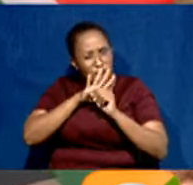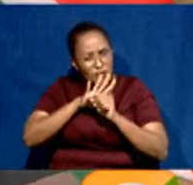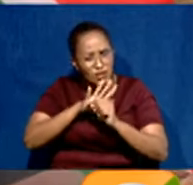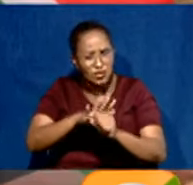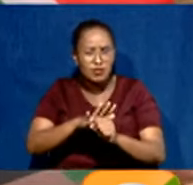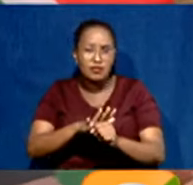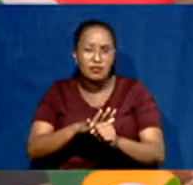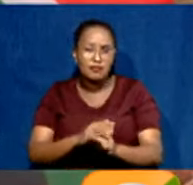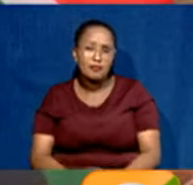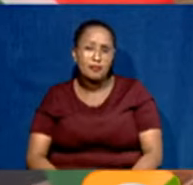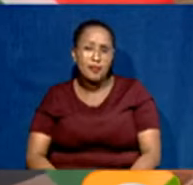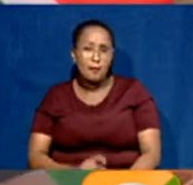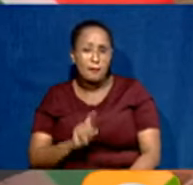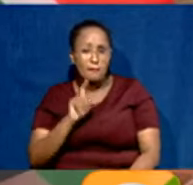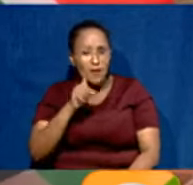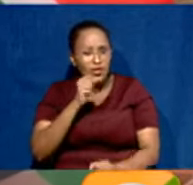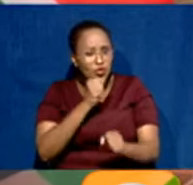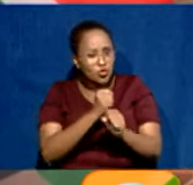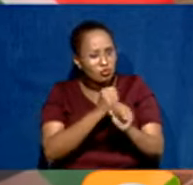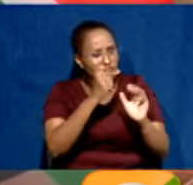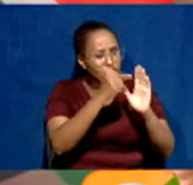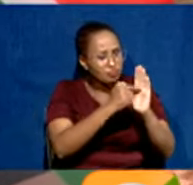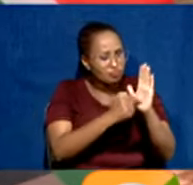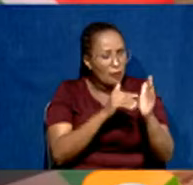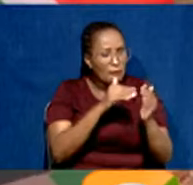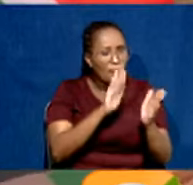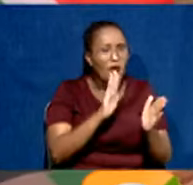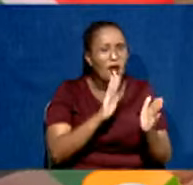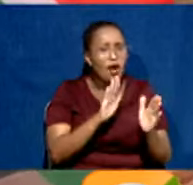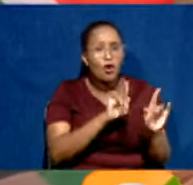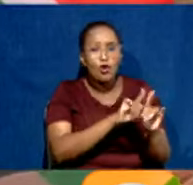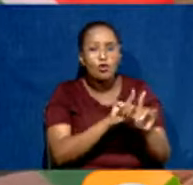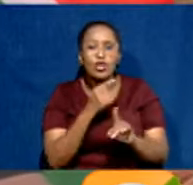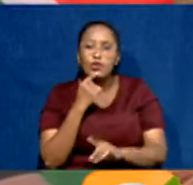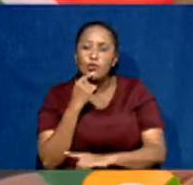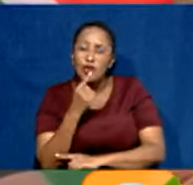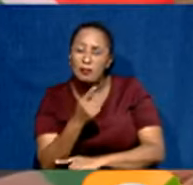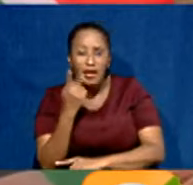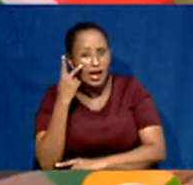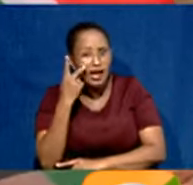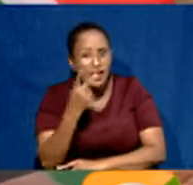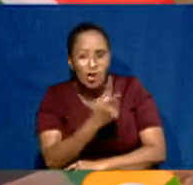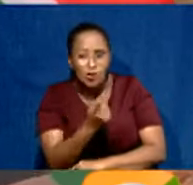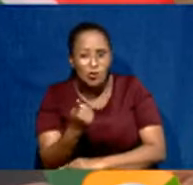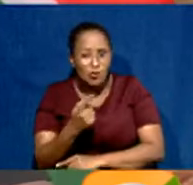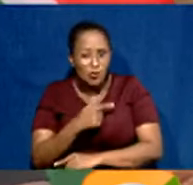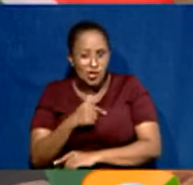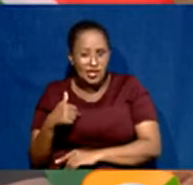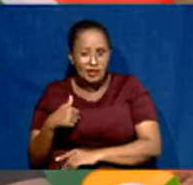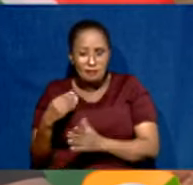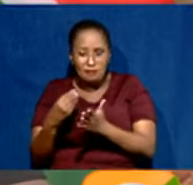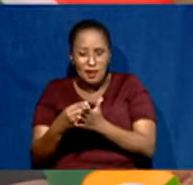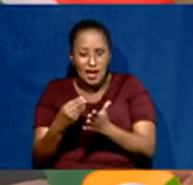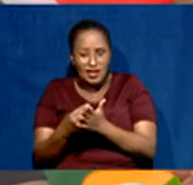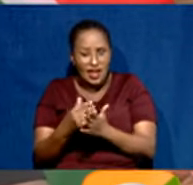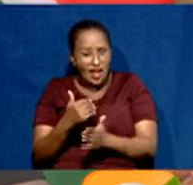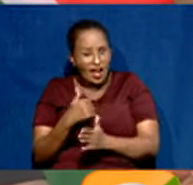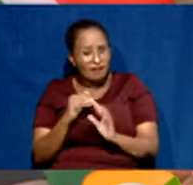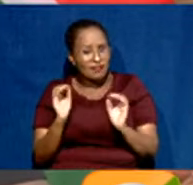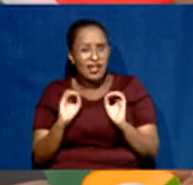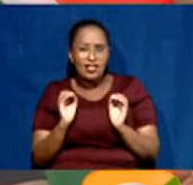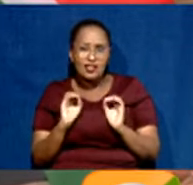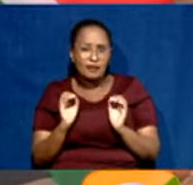Oh, you need to do this more. Ndungu was telling them, look, We don't have the kind of money you're talking